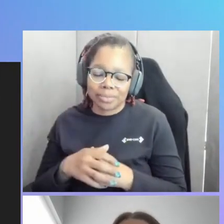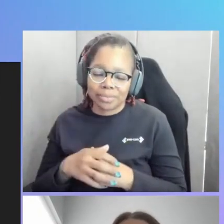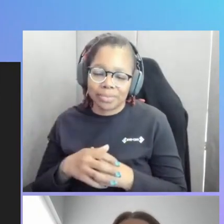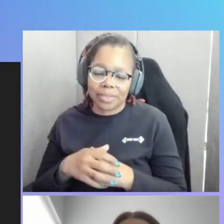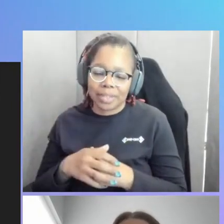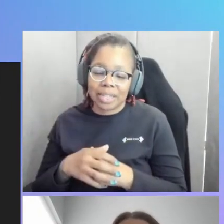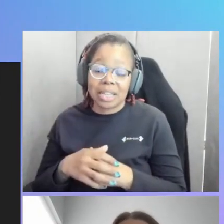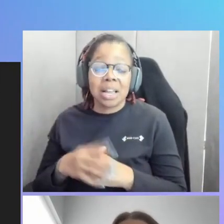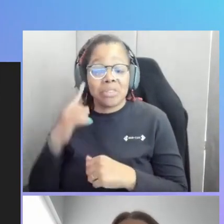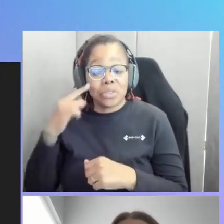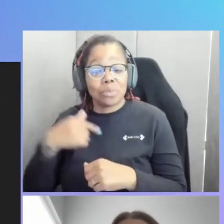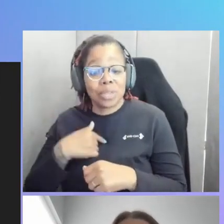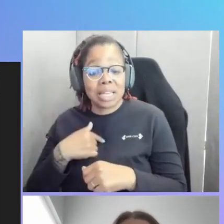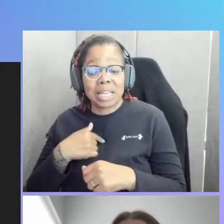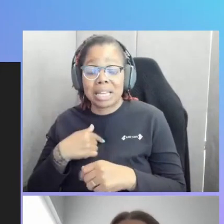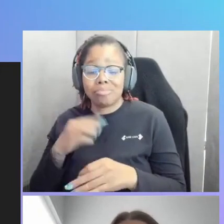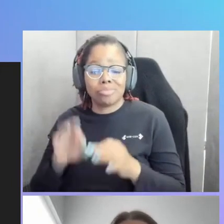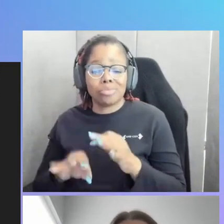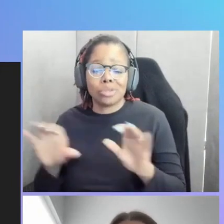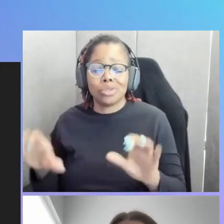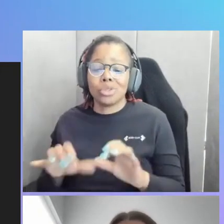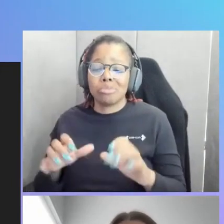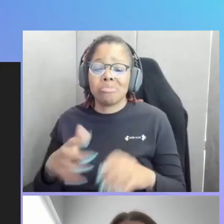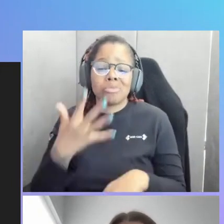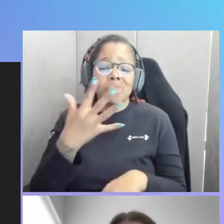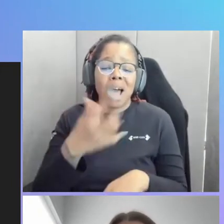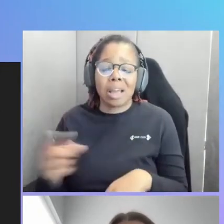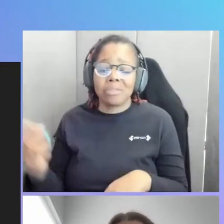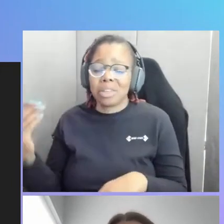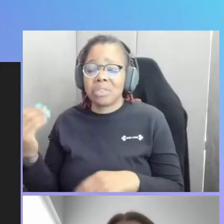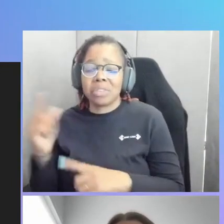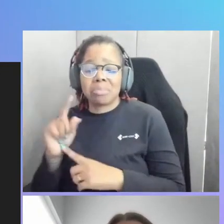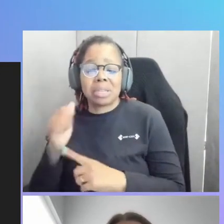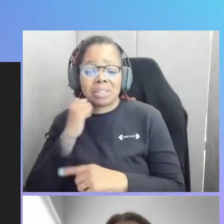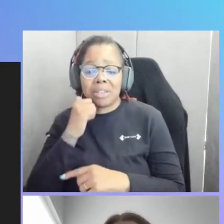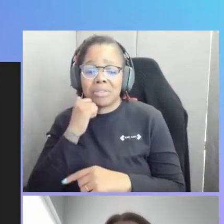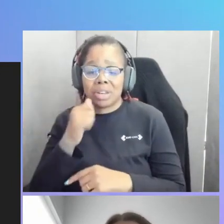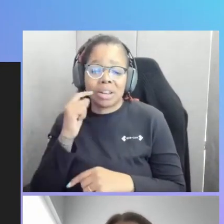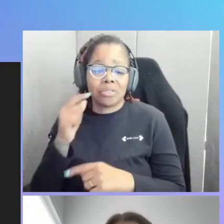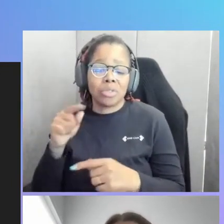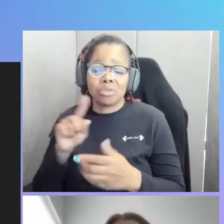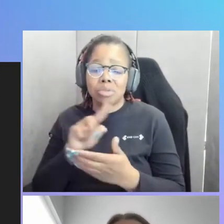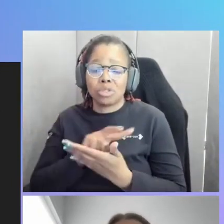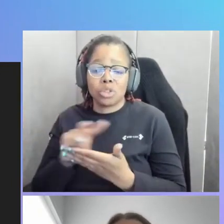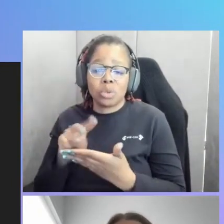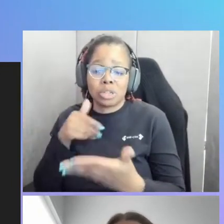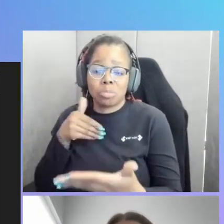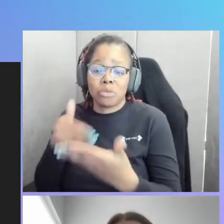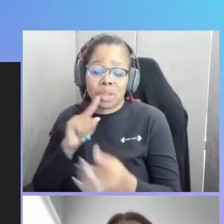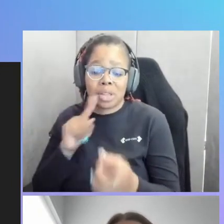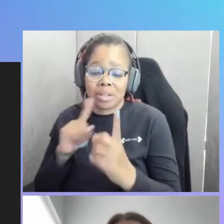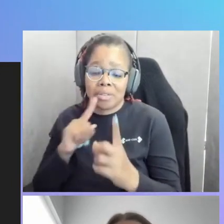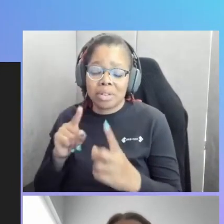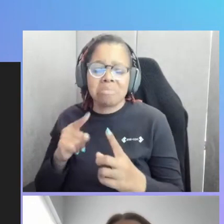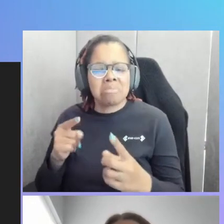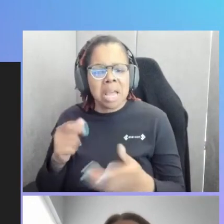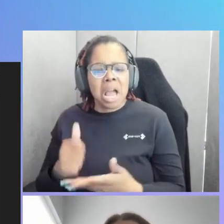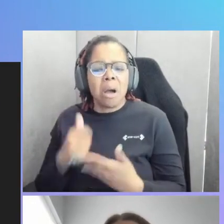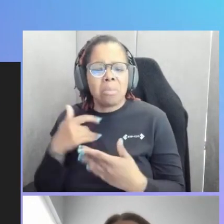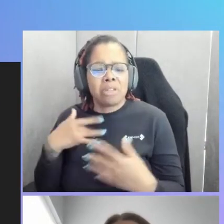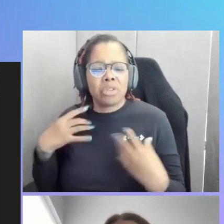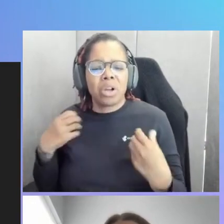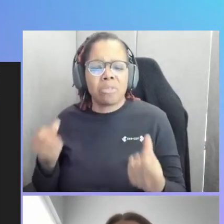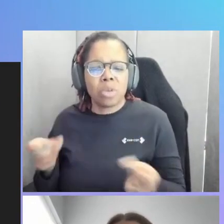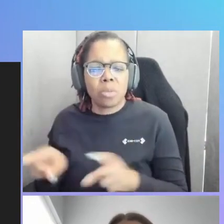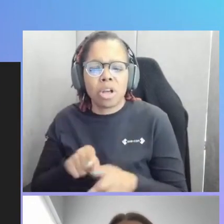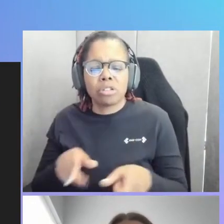So for me, just doing 5 to 15 minutes every day in those 2 weeks leading up to interviews helped me with that confidence, but it also